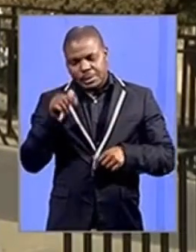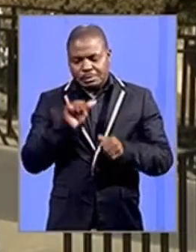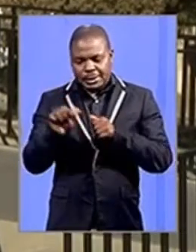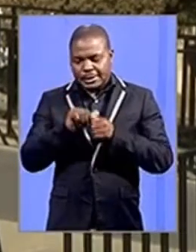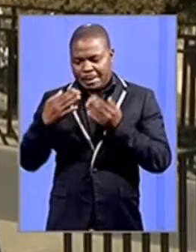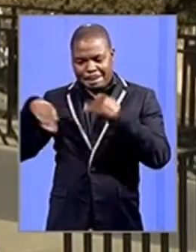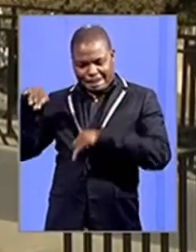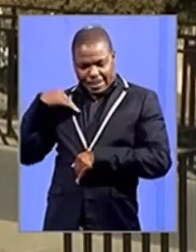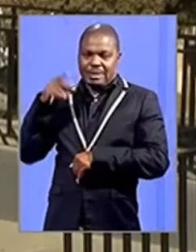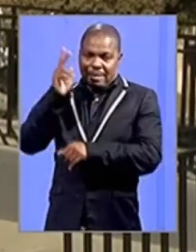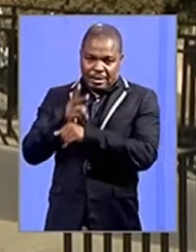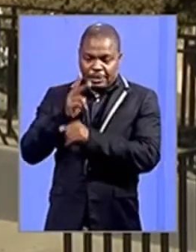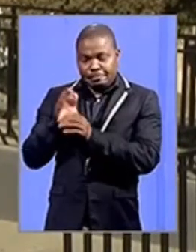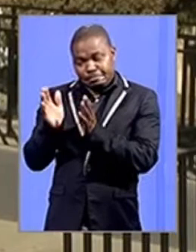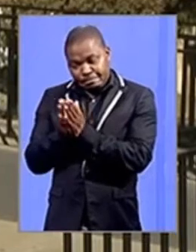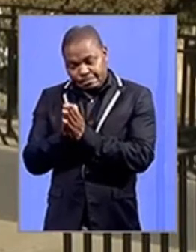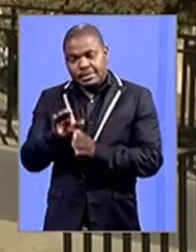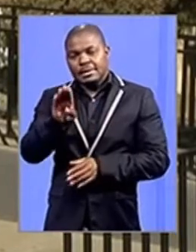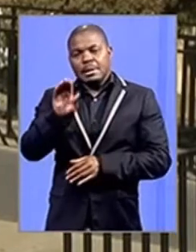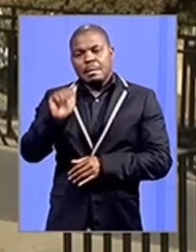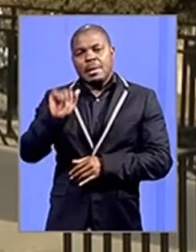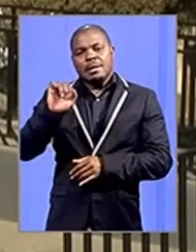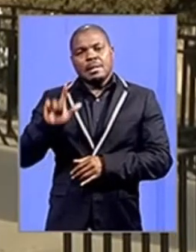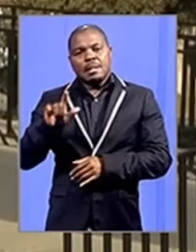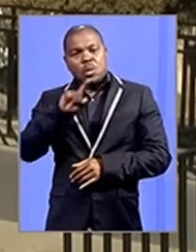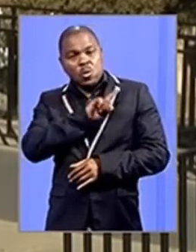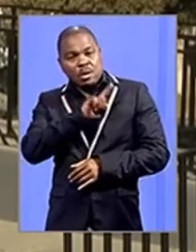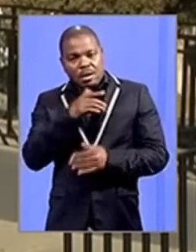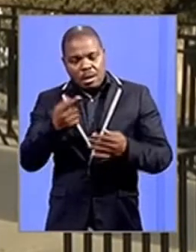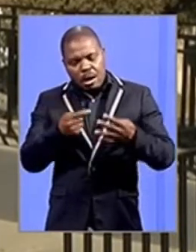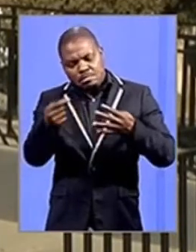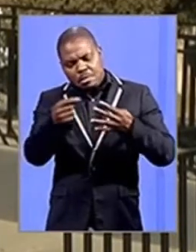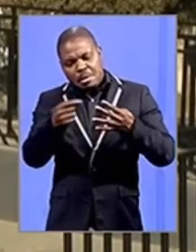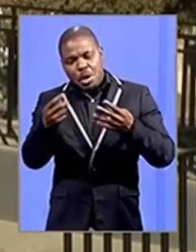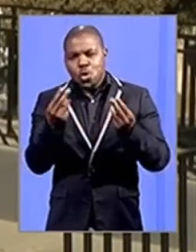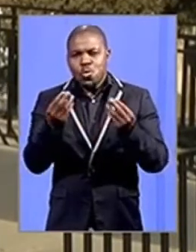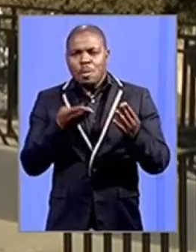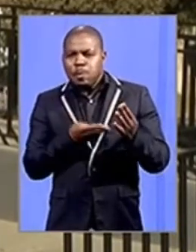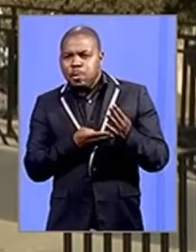nyewena morao hore re tlo etsa kopo ya beile ka baka la gore se re na le